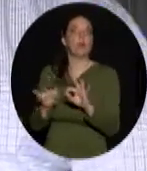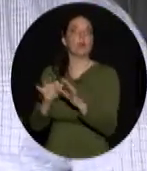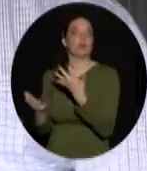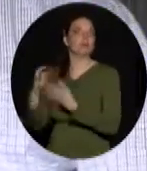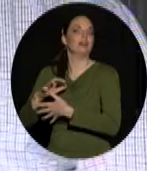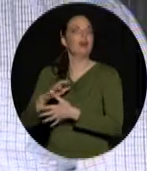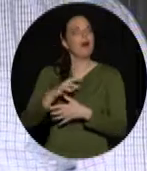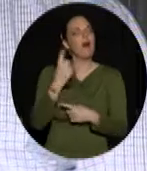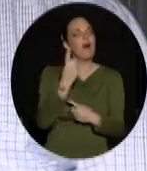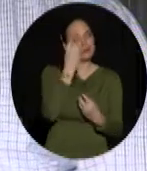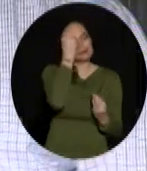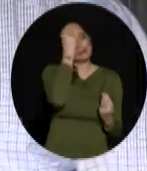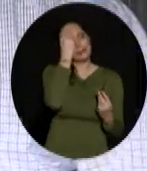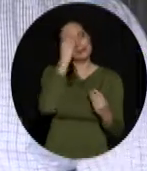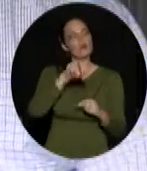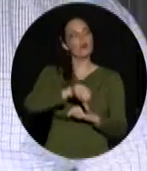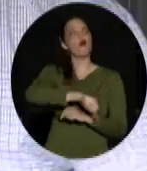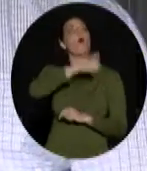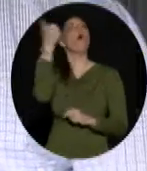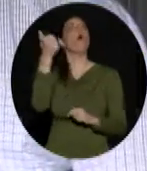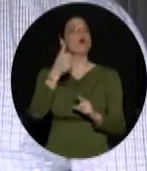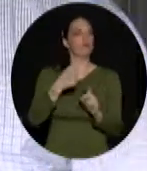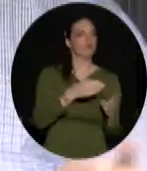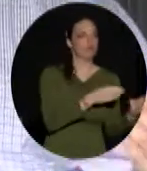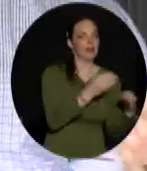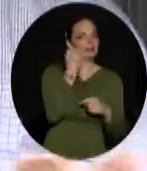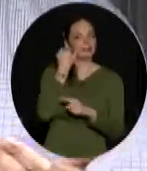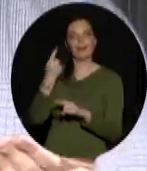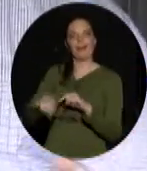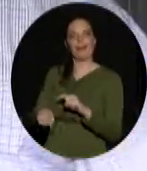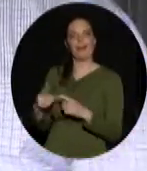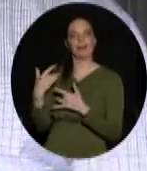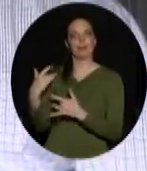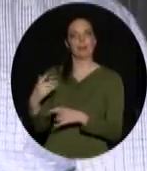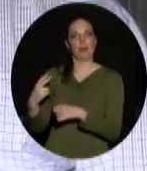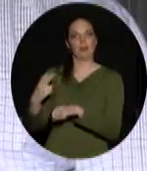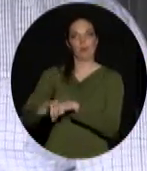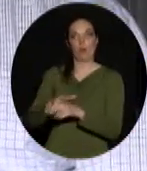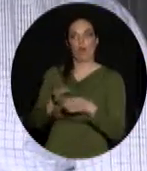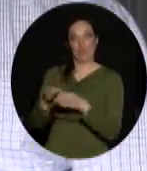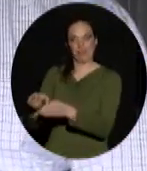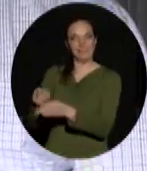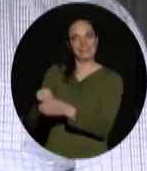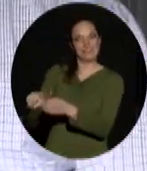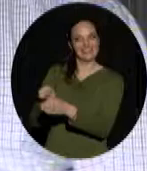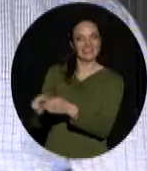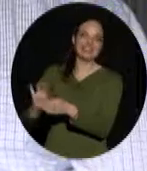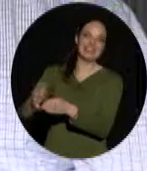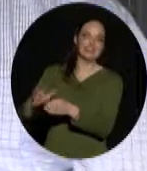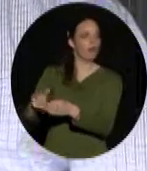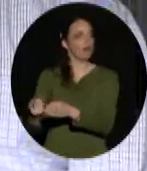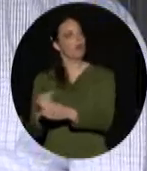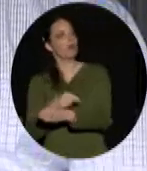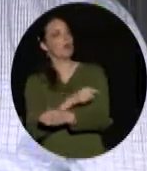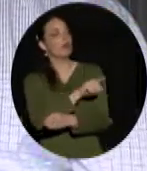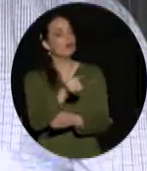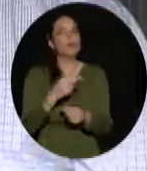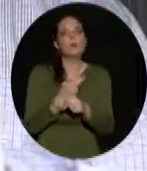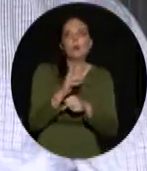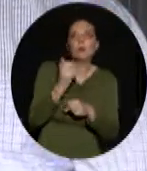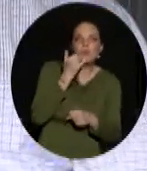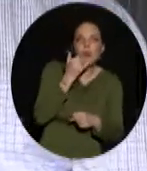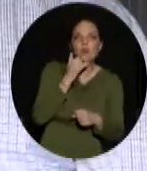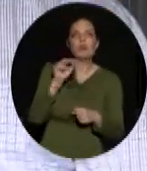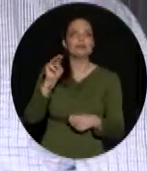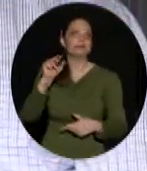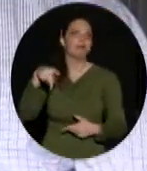route in mind, knowing that if something happens and you can't take the way that you know to go, making sure that you have using your phone or using